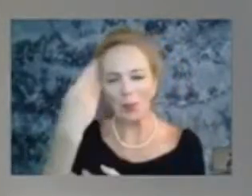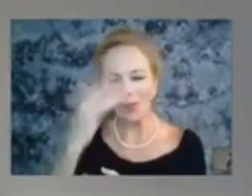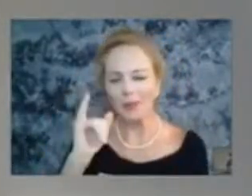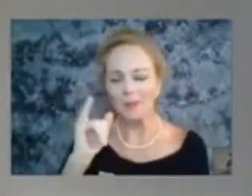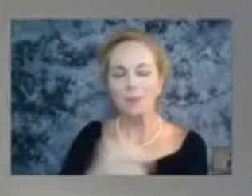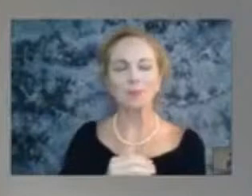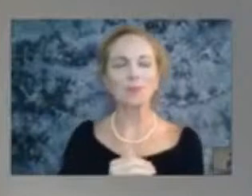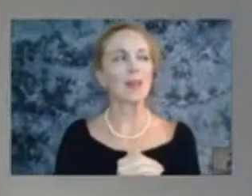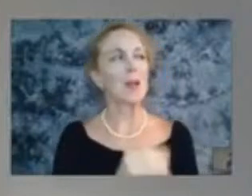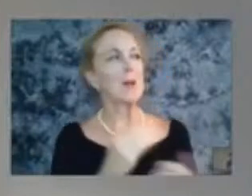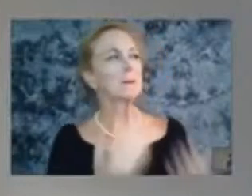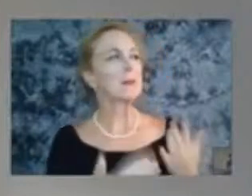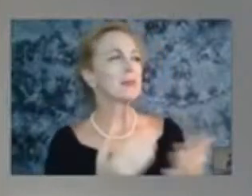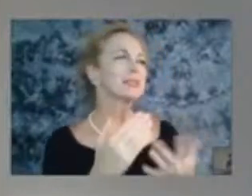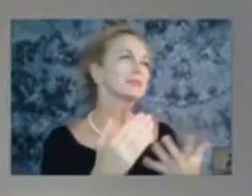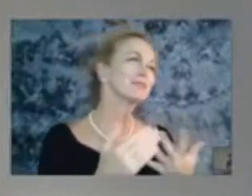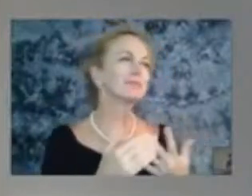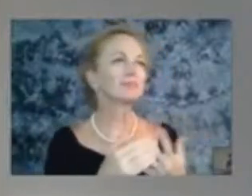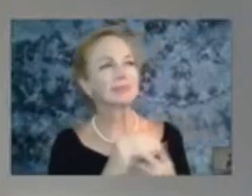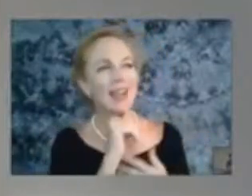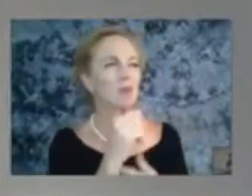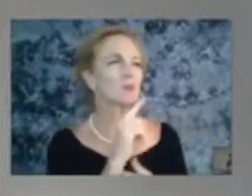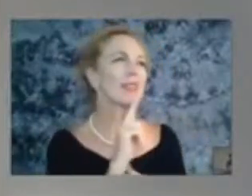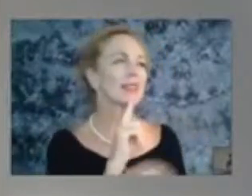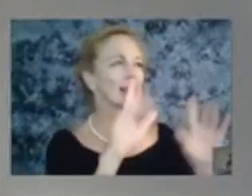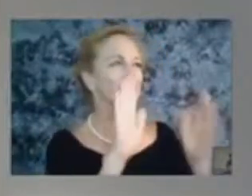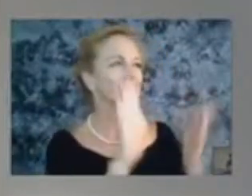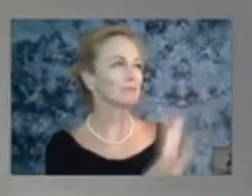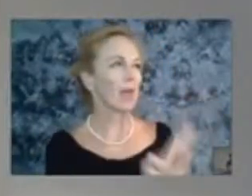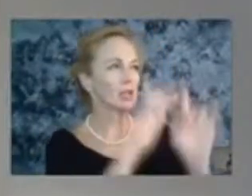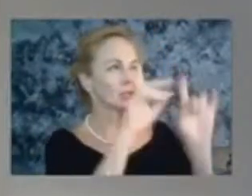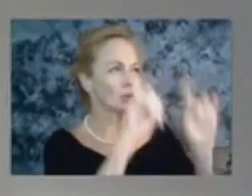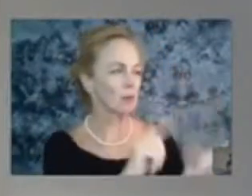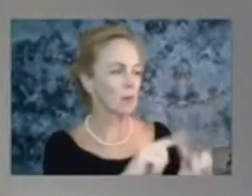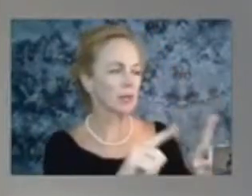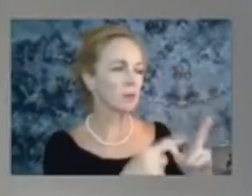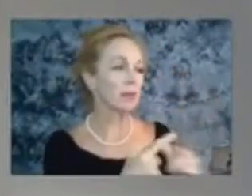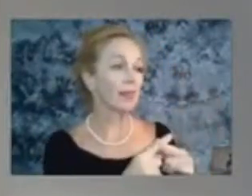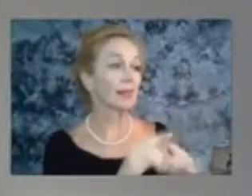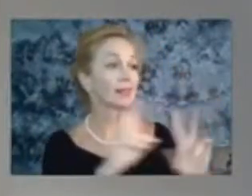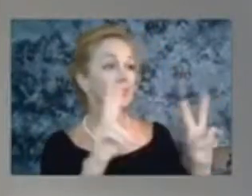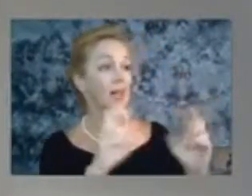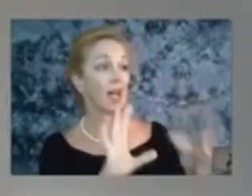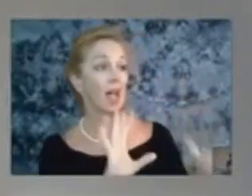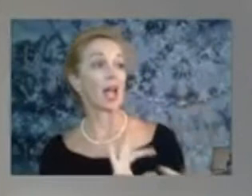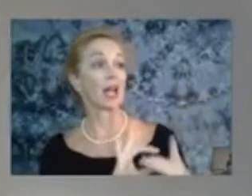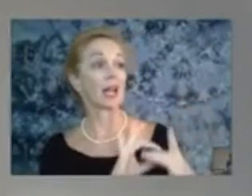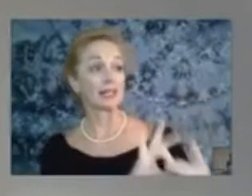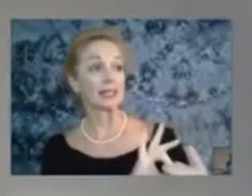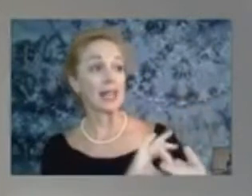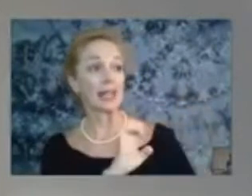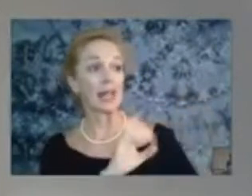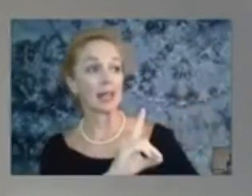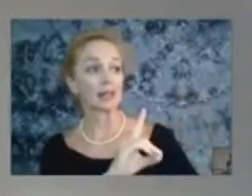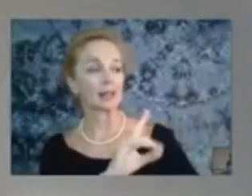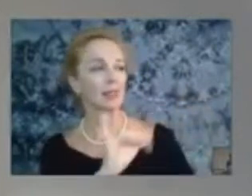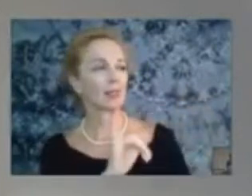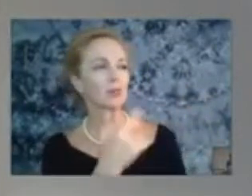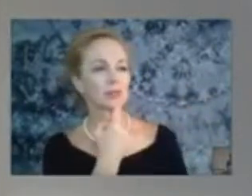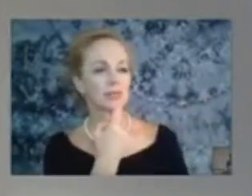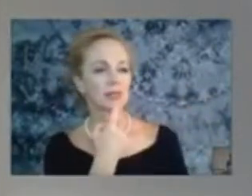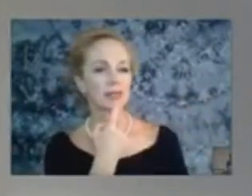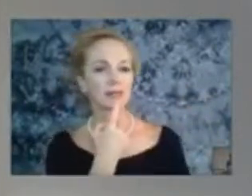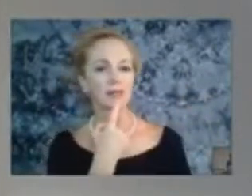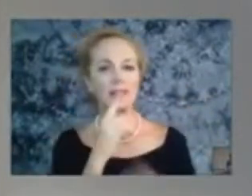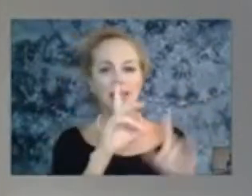Ed message. It looks differently based upon the type of curriculum that we've invested in across the district. So you've heard me elevate various times